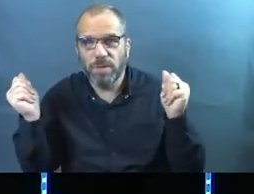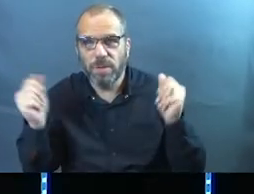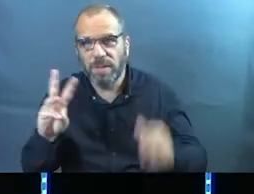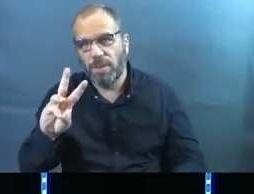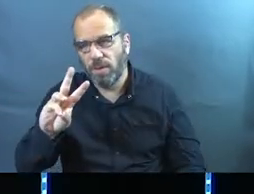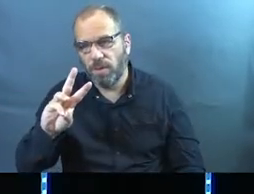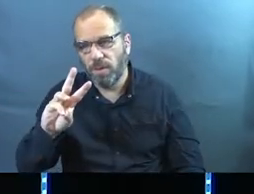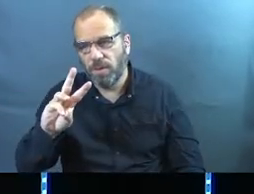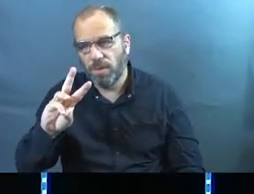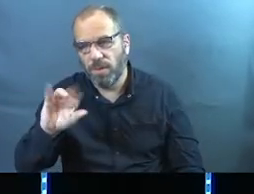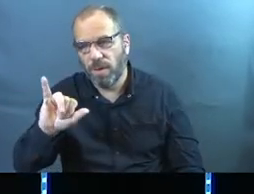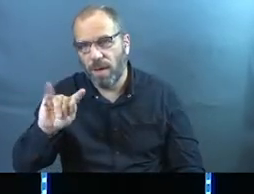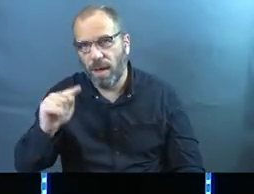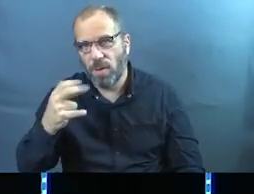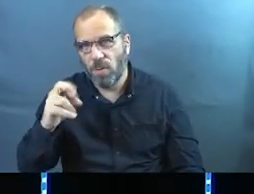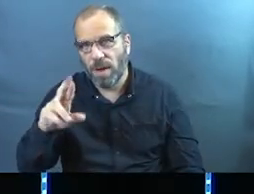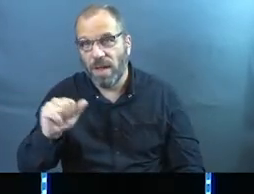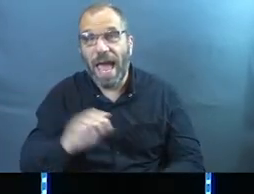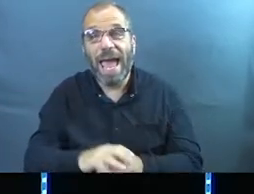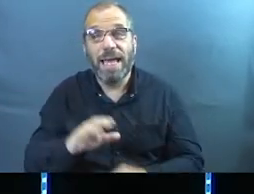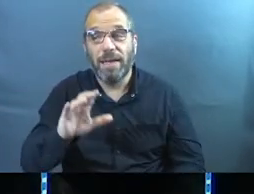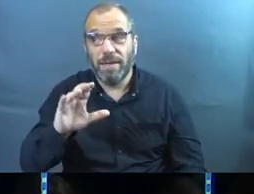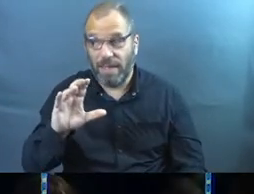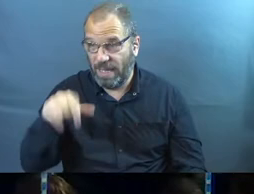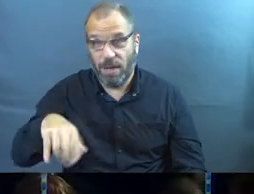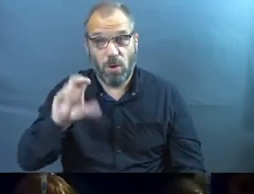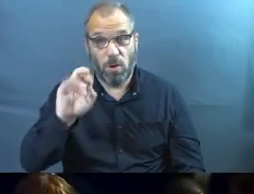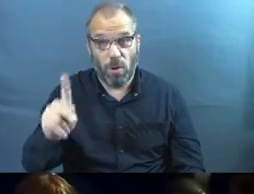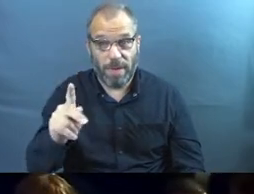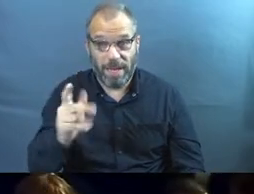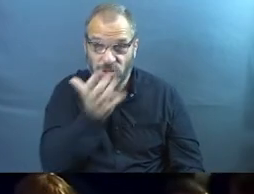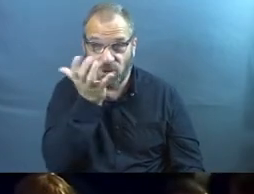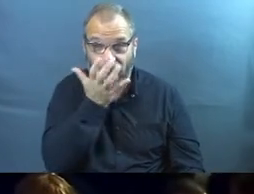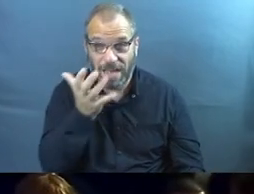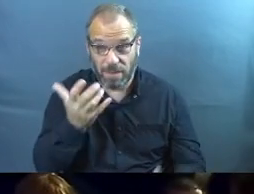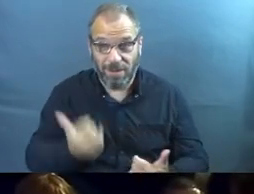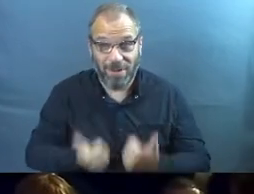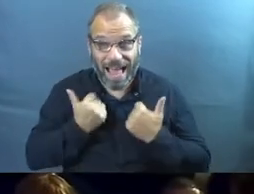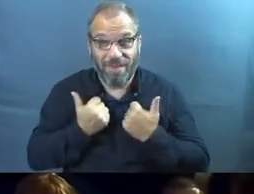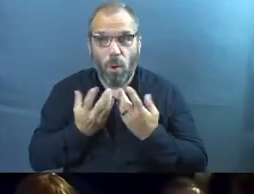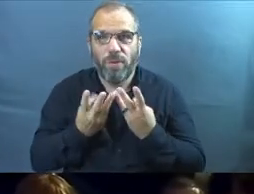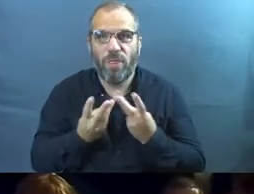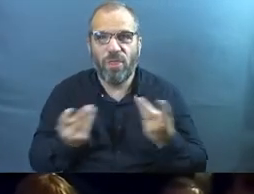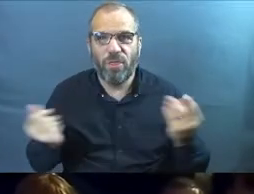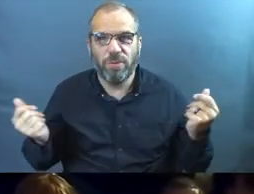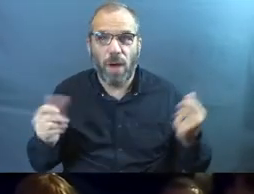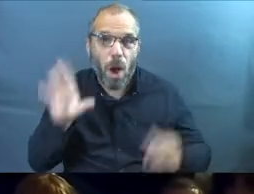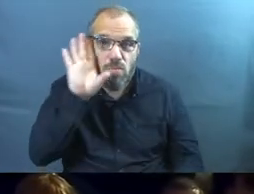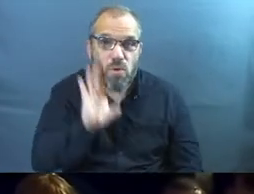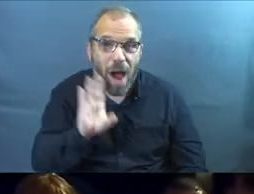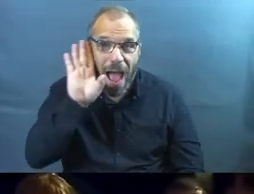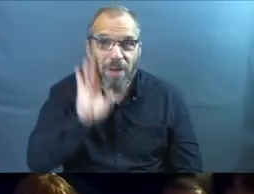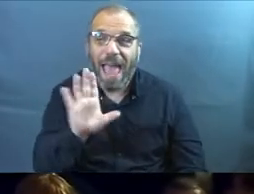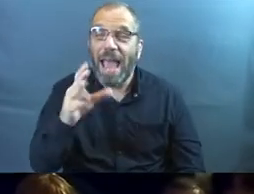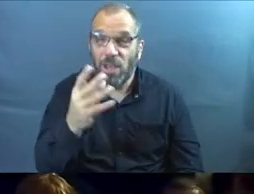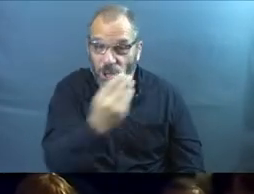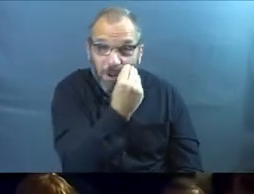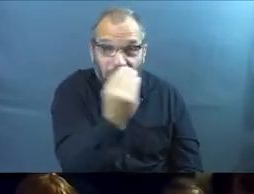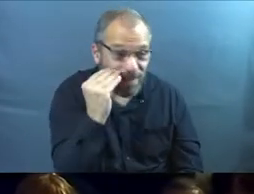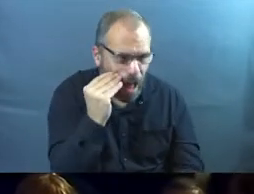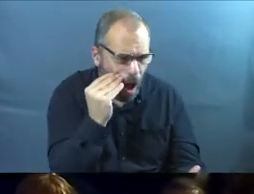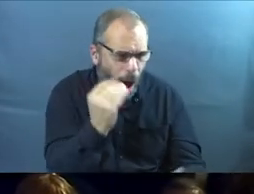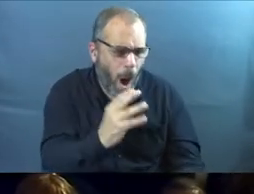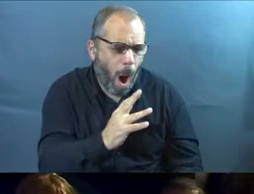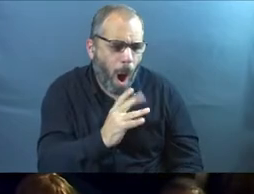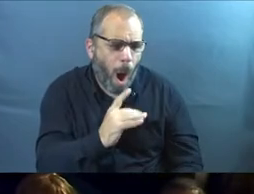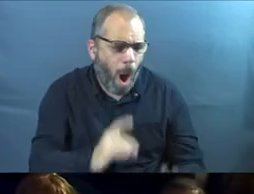withers. Has your grass withered in Oklahoma? Come on. Have you ever bought those flowers that looked